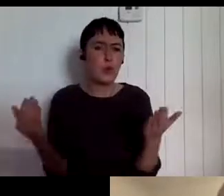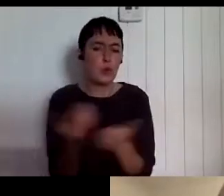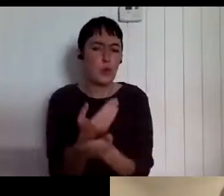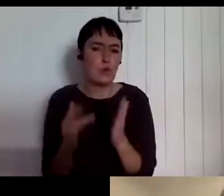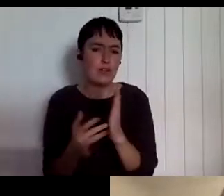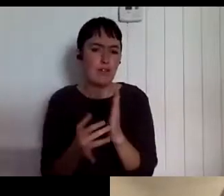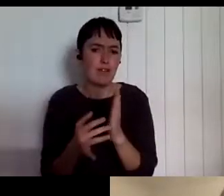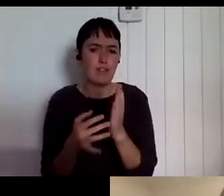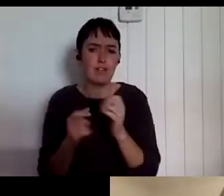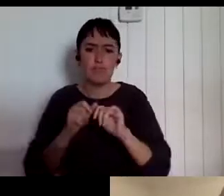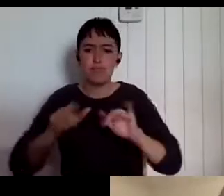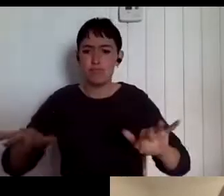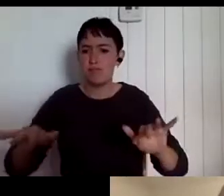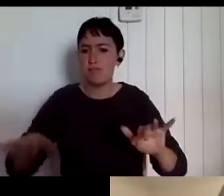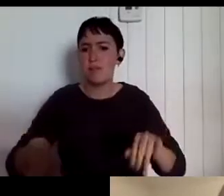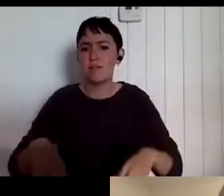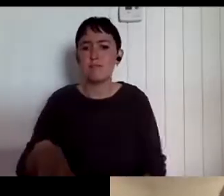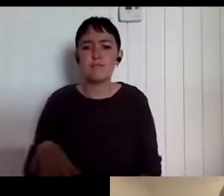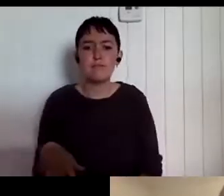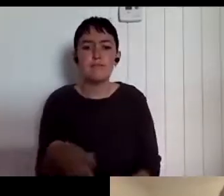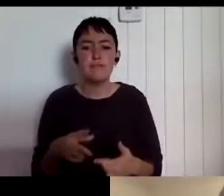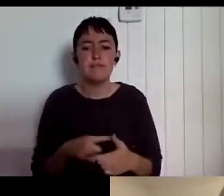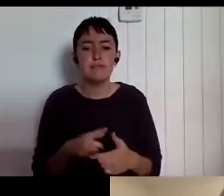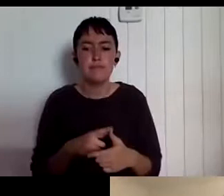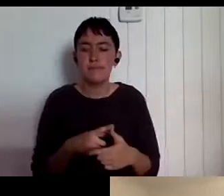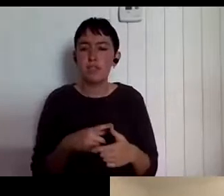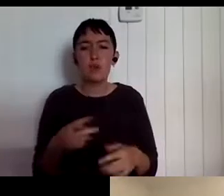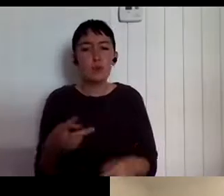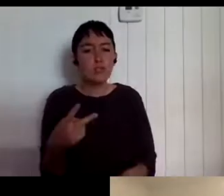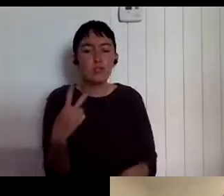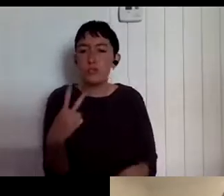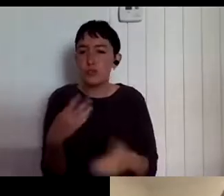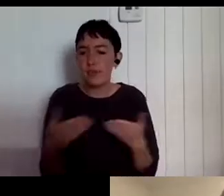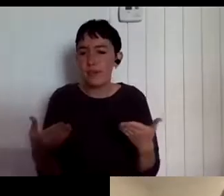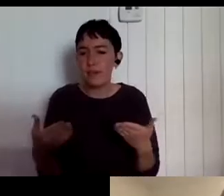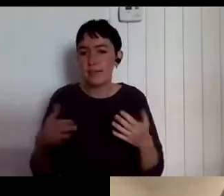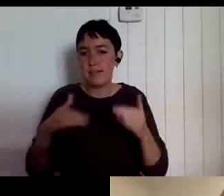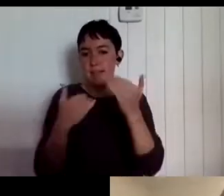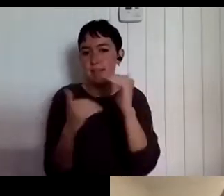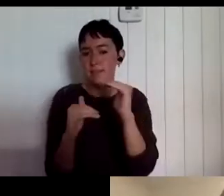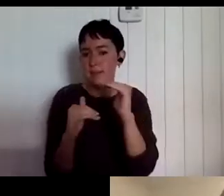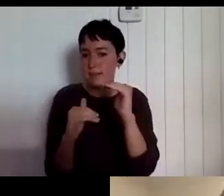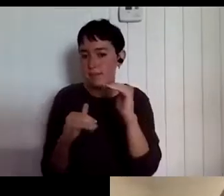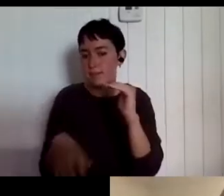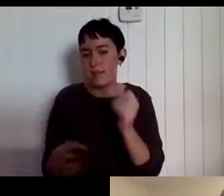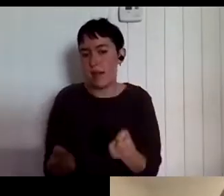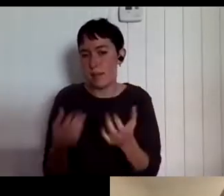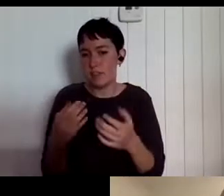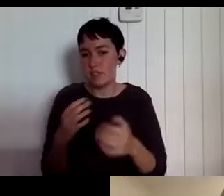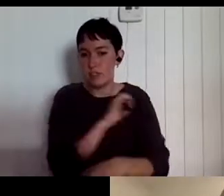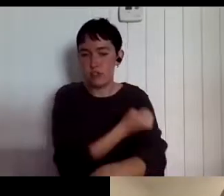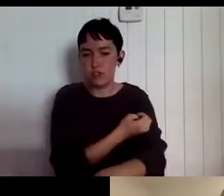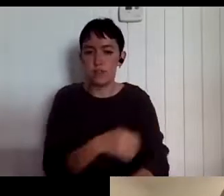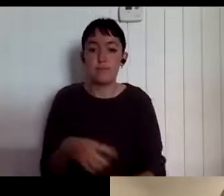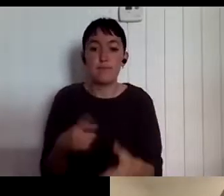field. Really, there's two things that kind of limit the capacity of the battery. One is the liquid electrolyte, and two, the actual